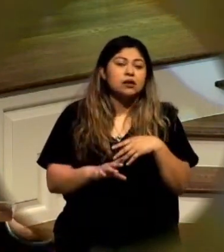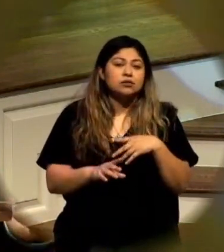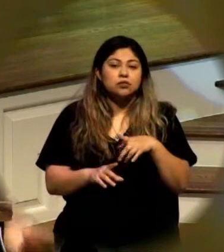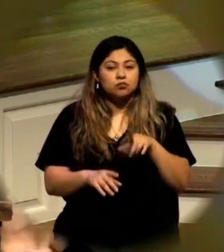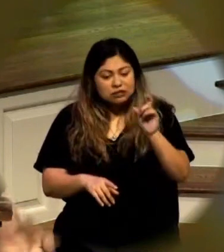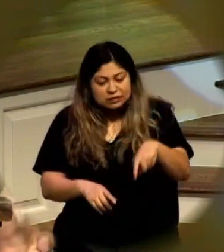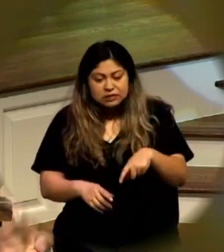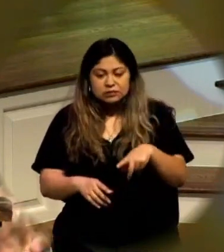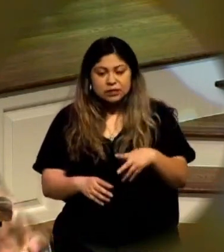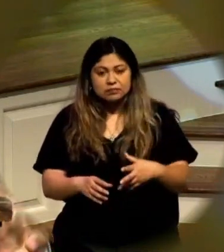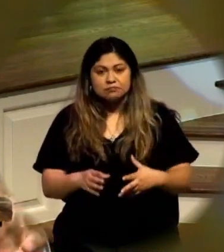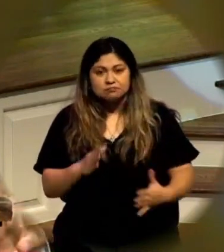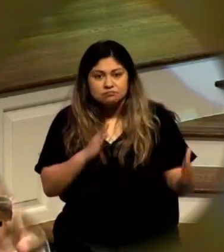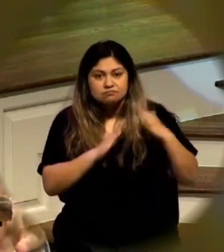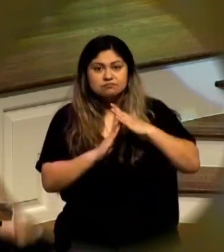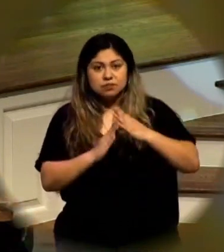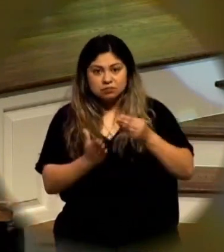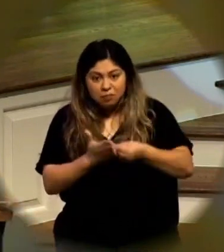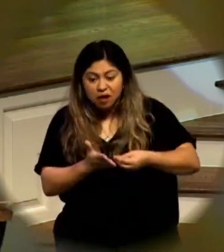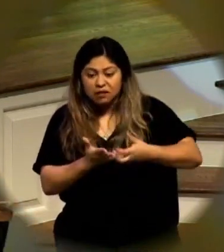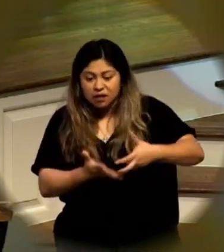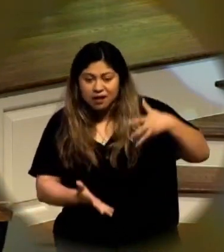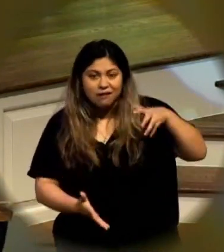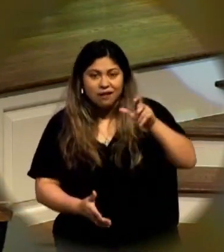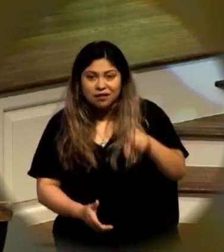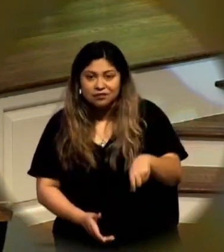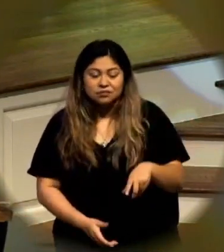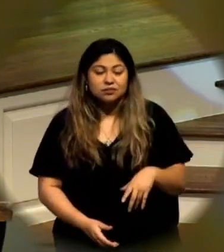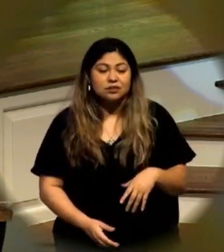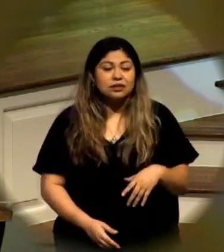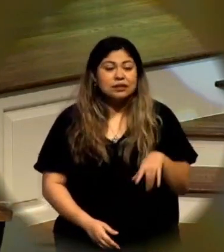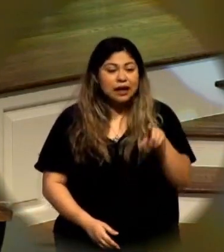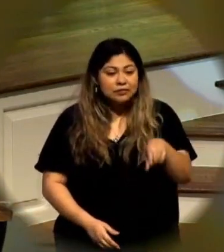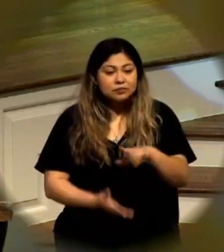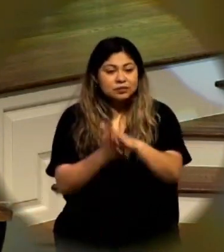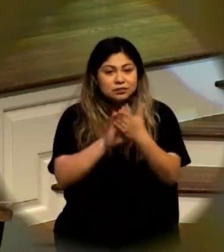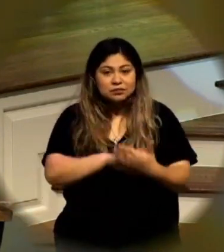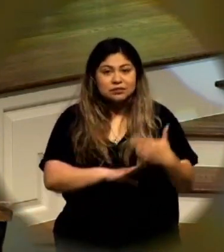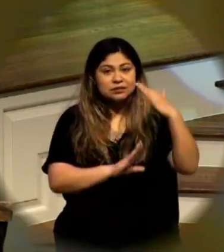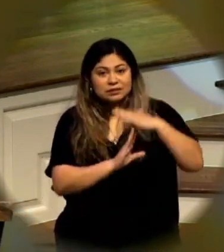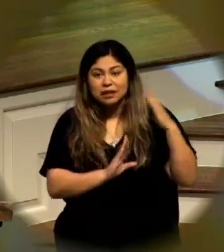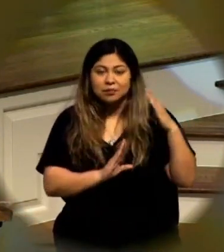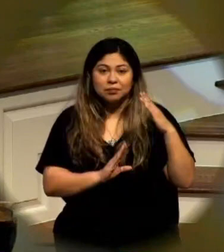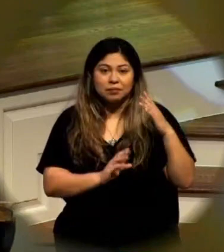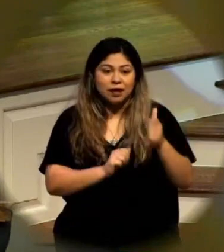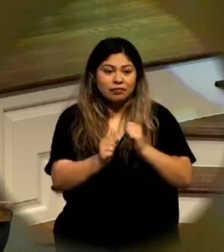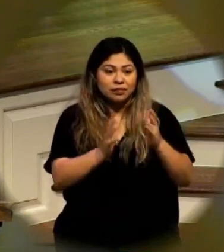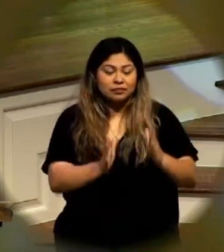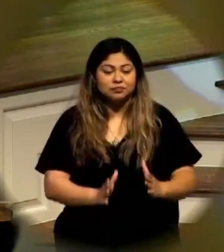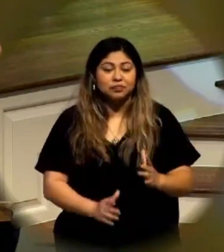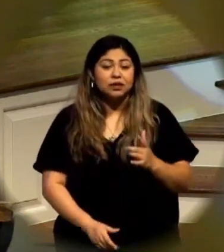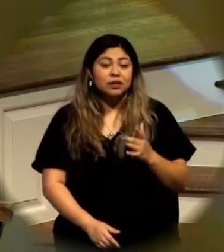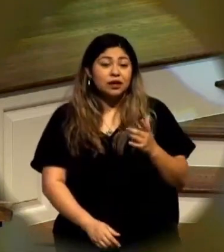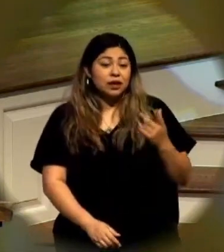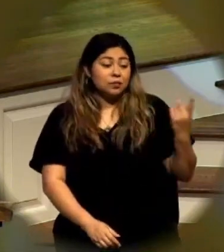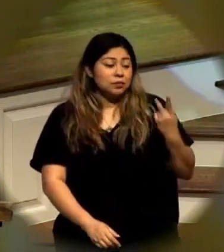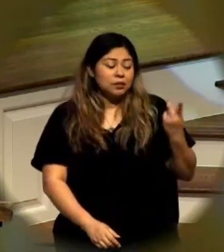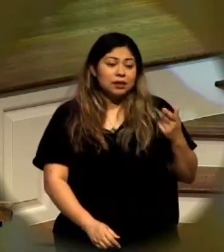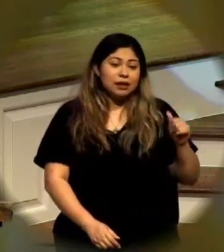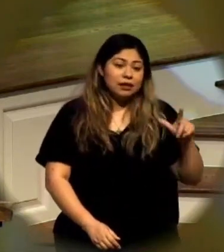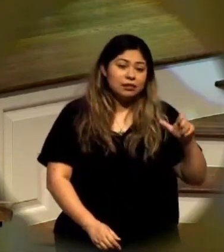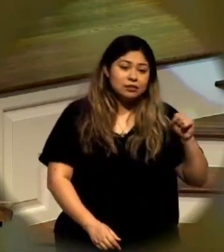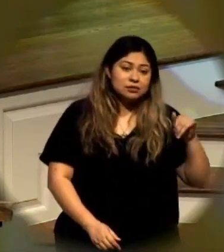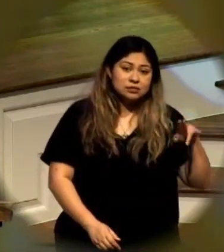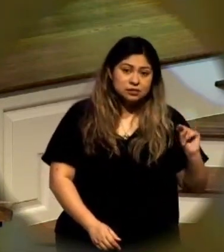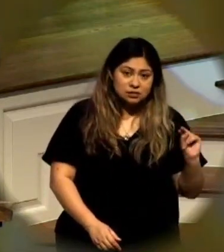you are no good at all. Just yesterday, Allison and I were catching up with a friend, and we've always known her as an adult, as someone who